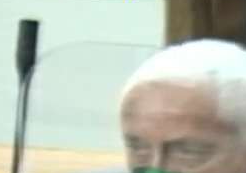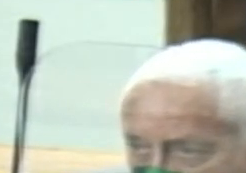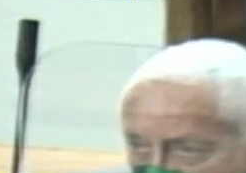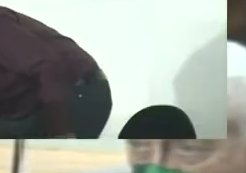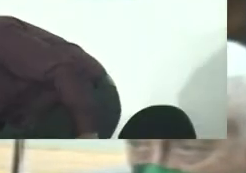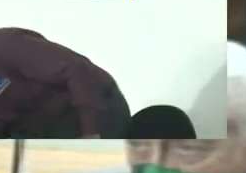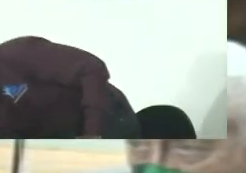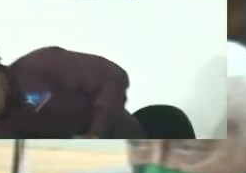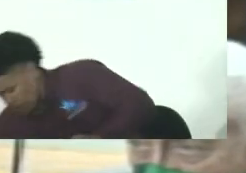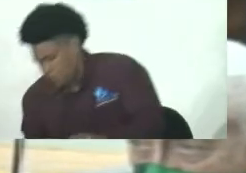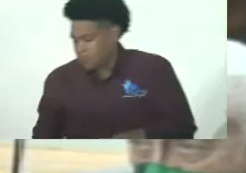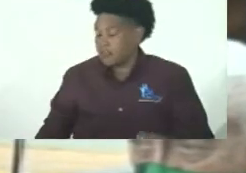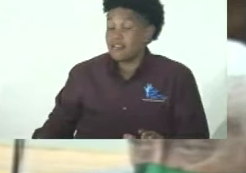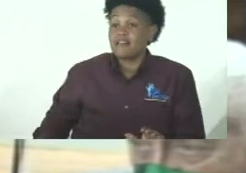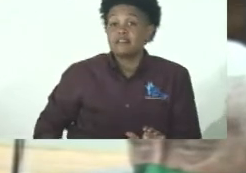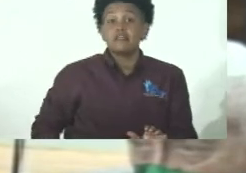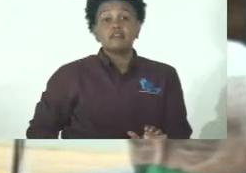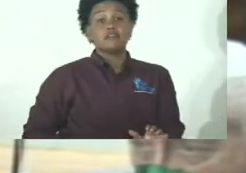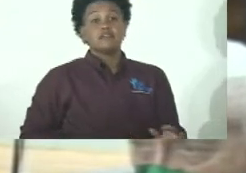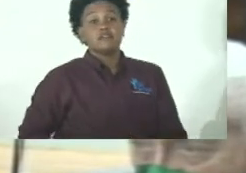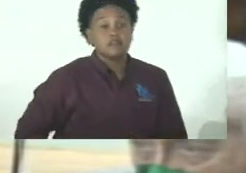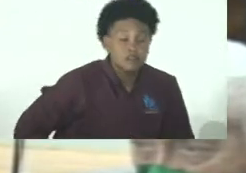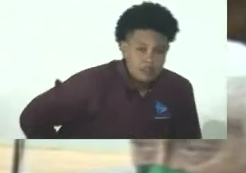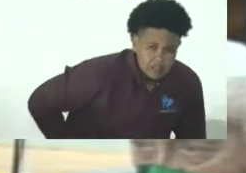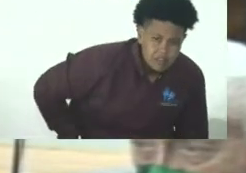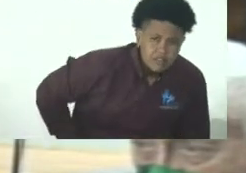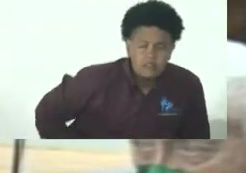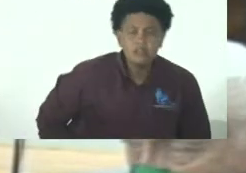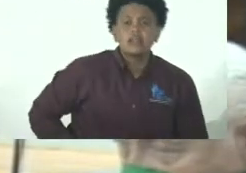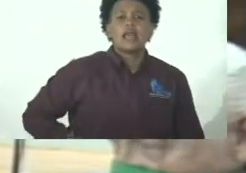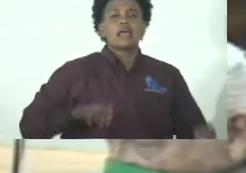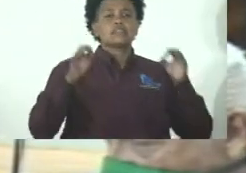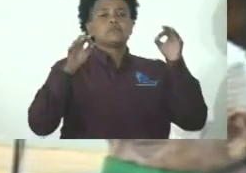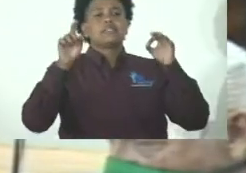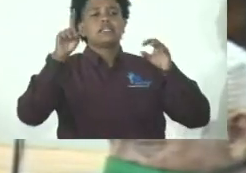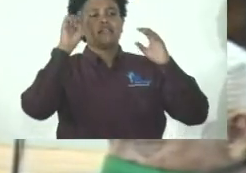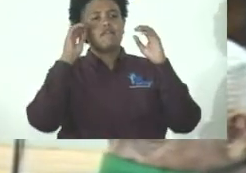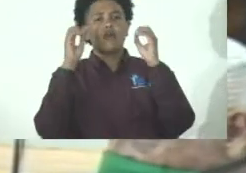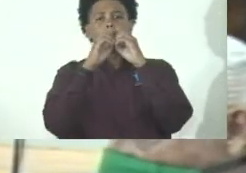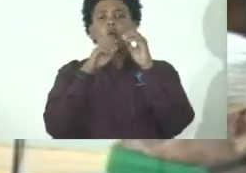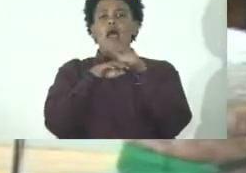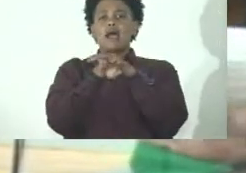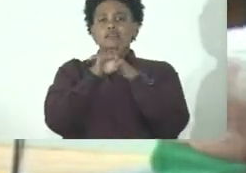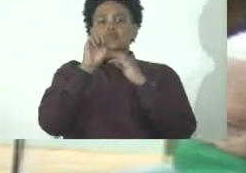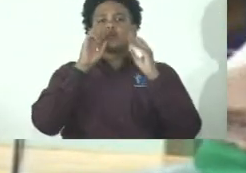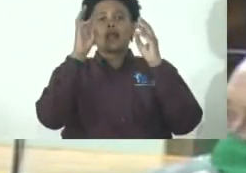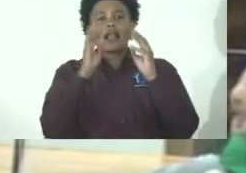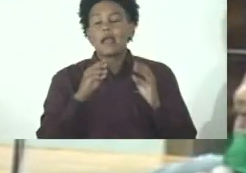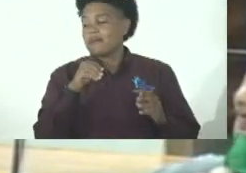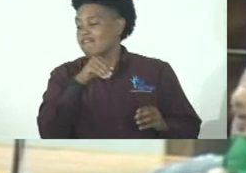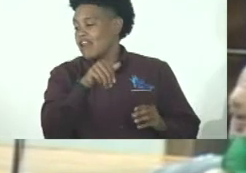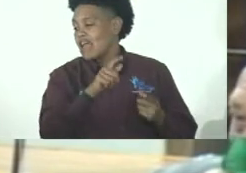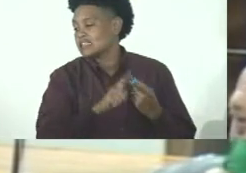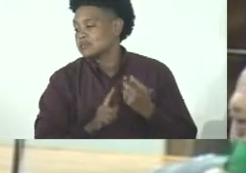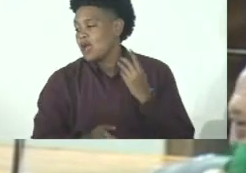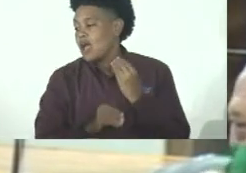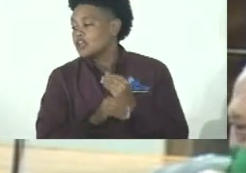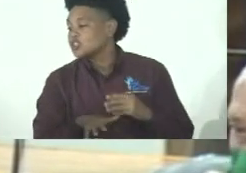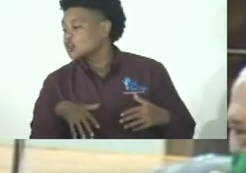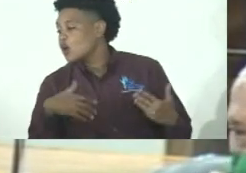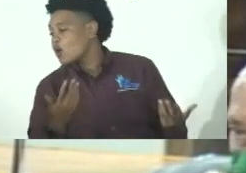agreement the summit highlighted the need for great access to climate financing and of course madam